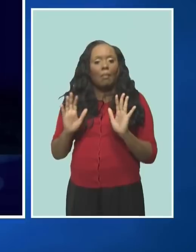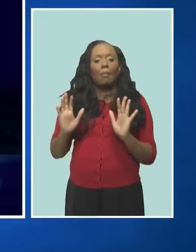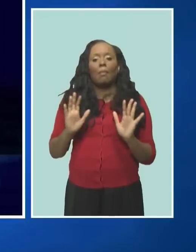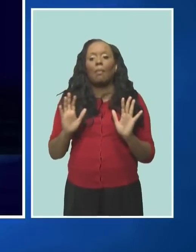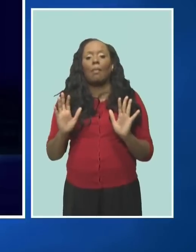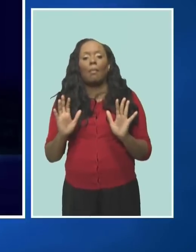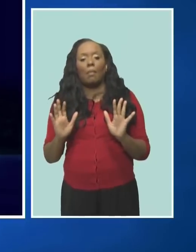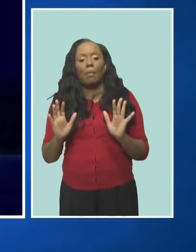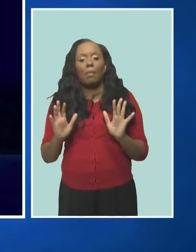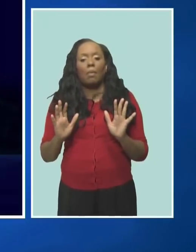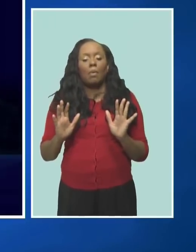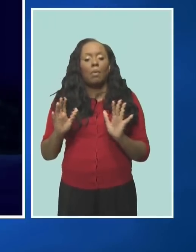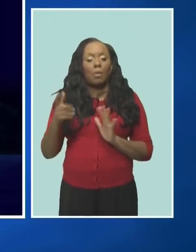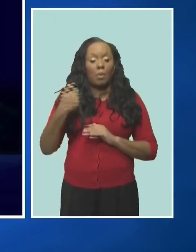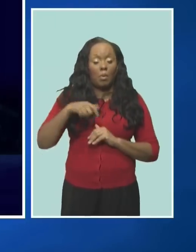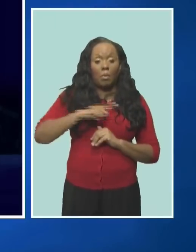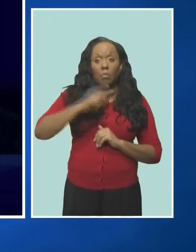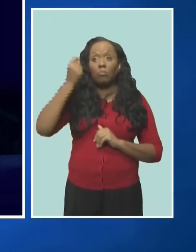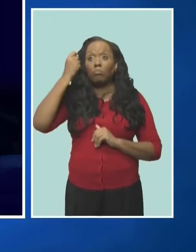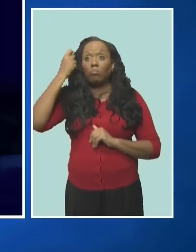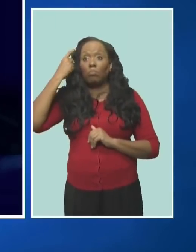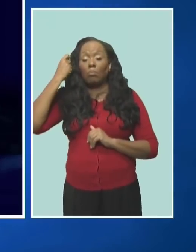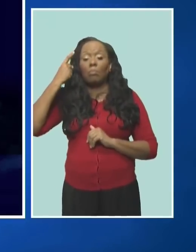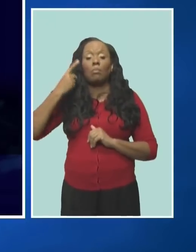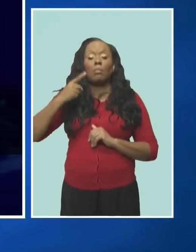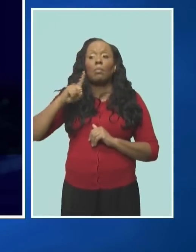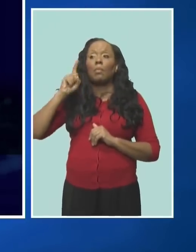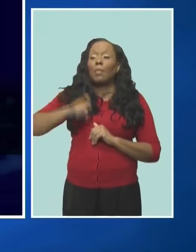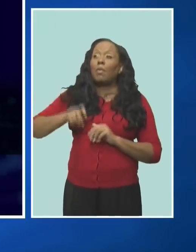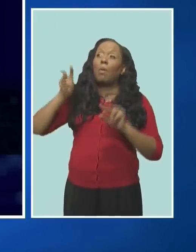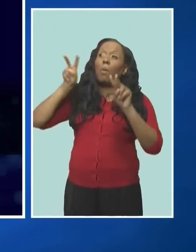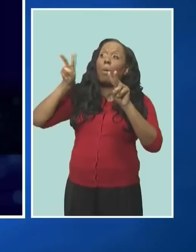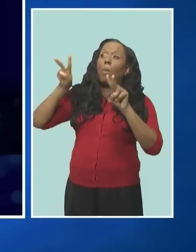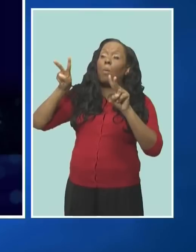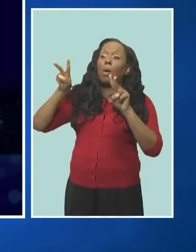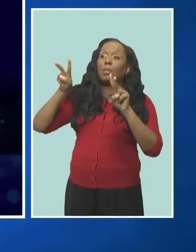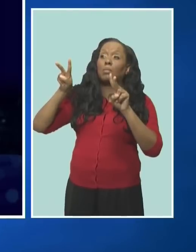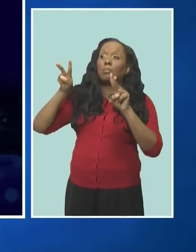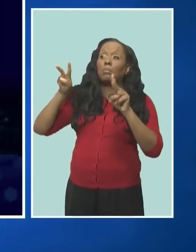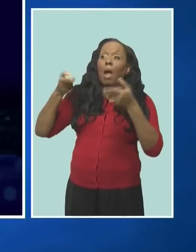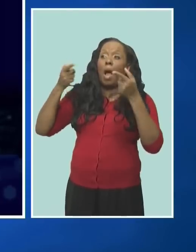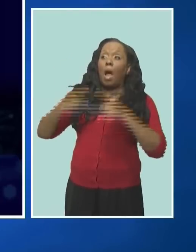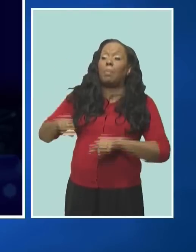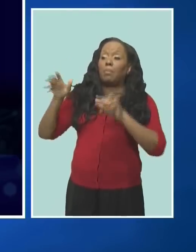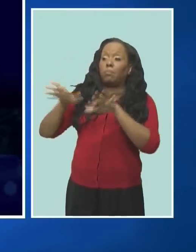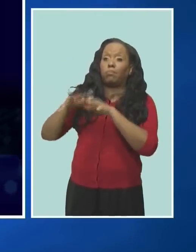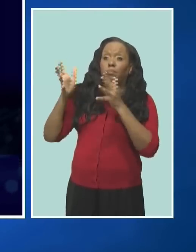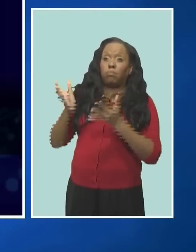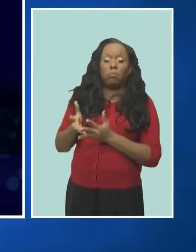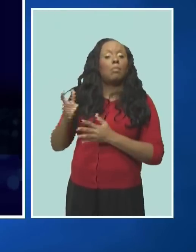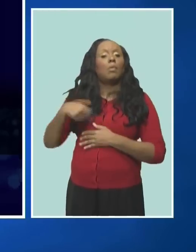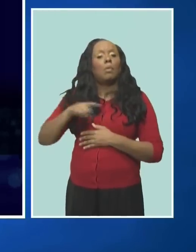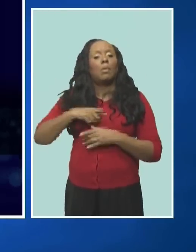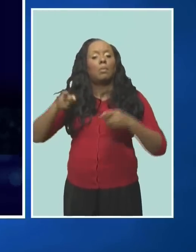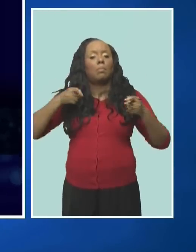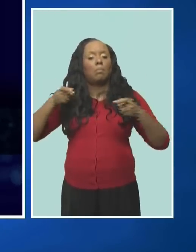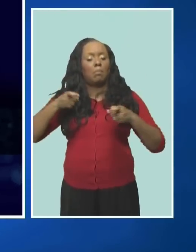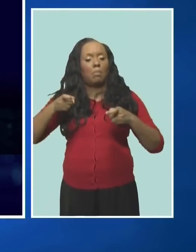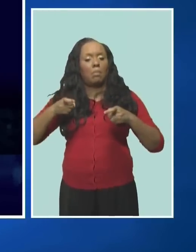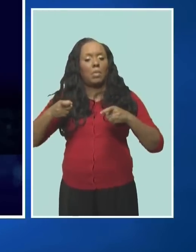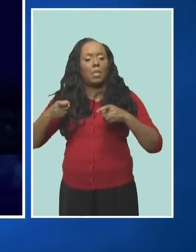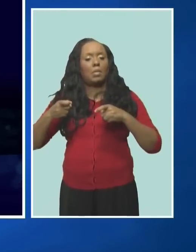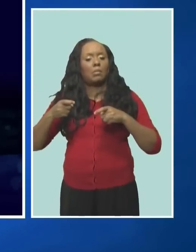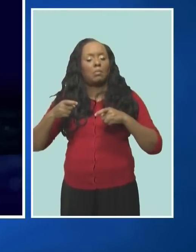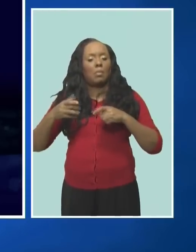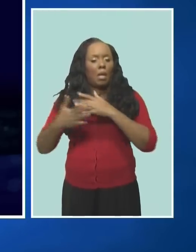We understand that we have to take a global perspective. So we manage an entire country. But we manage